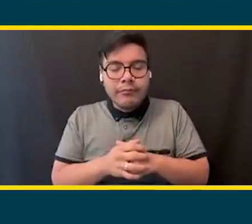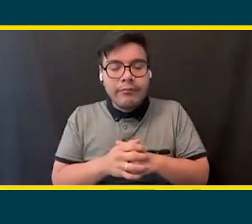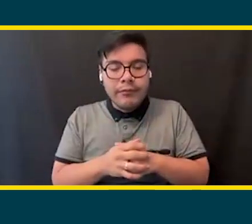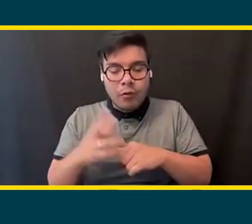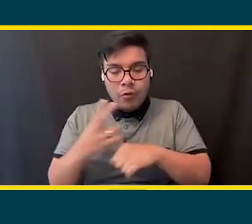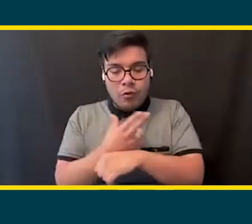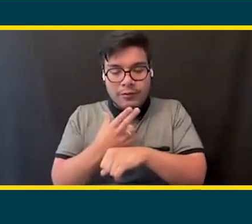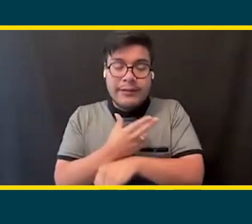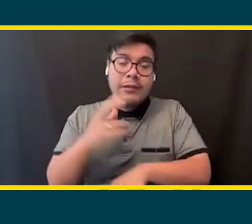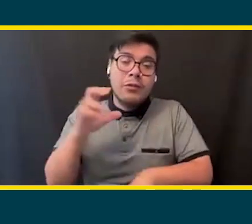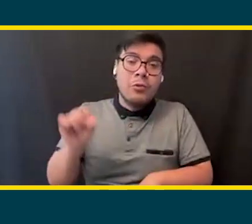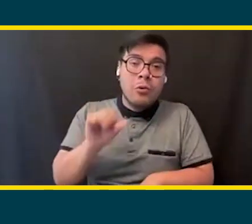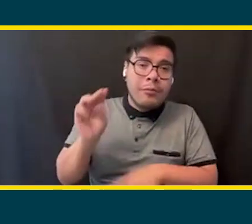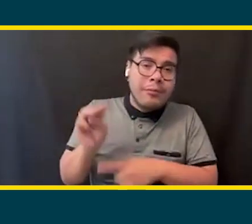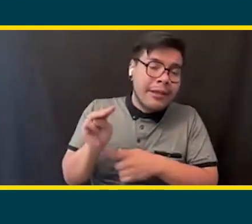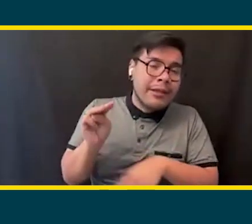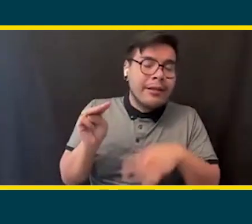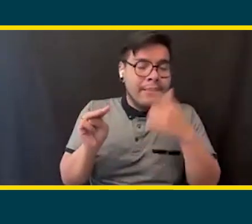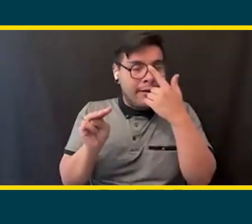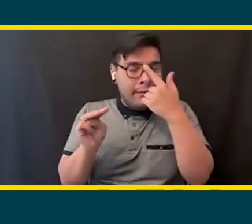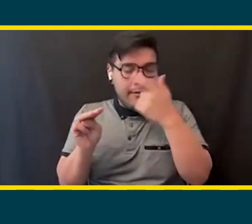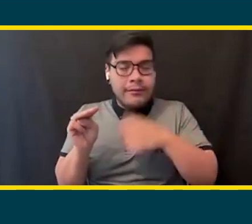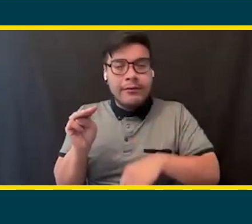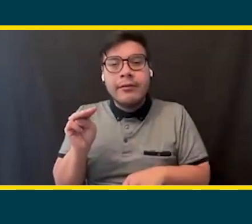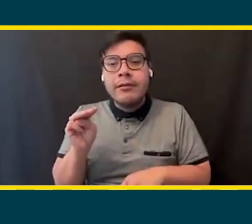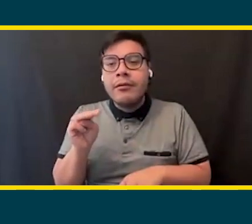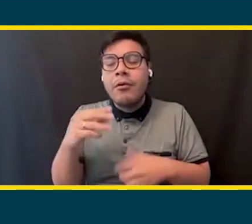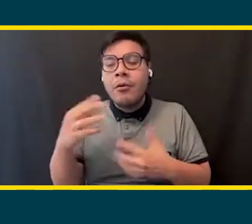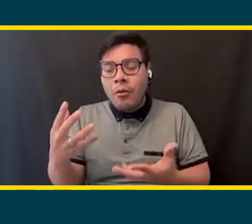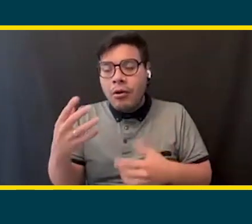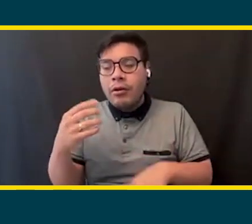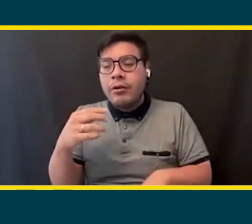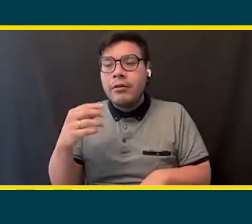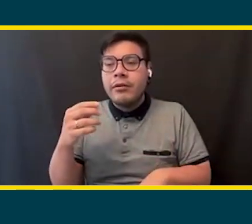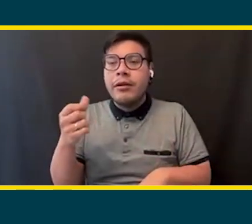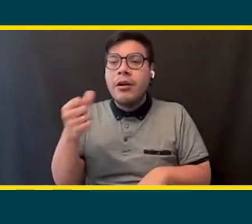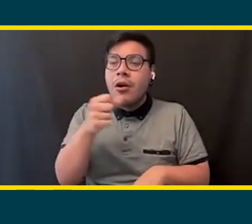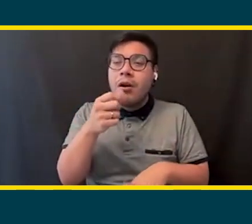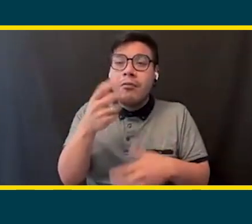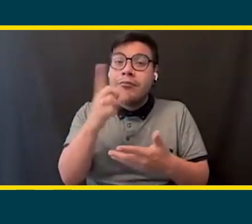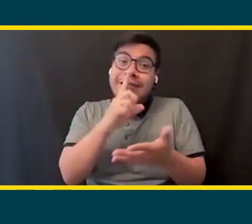using social media or other, like, honestly, even